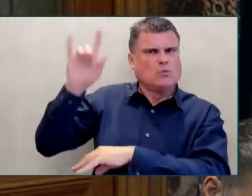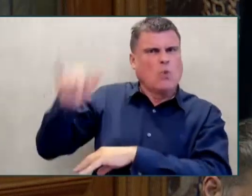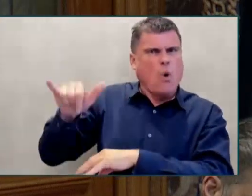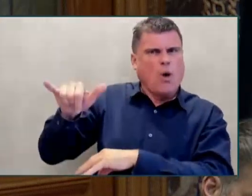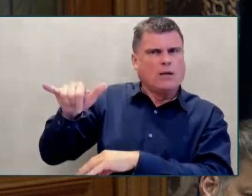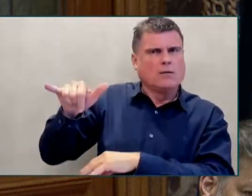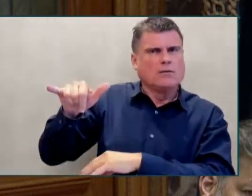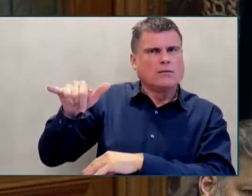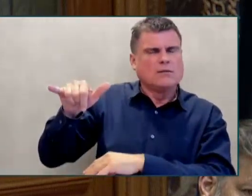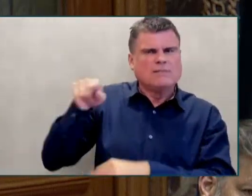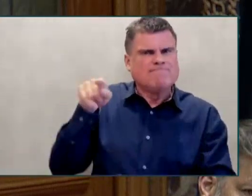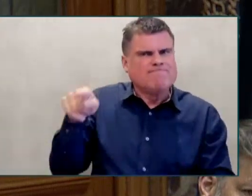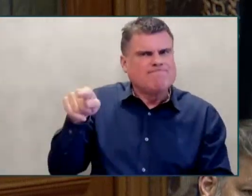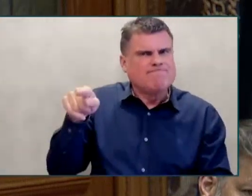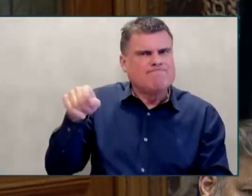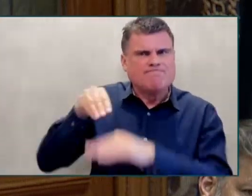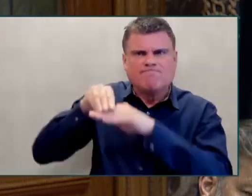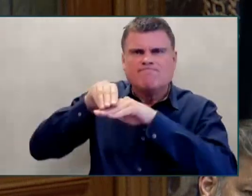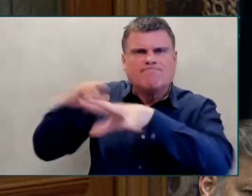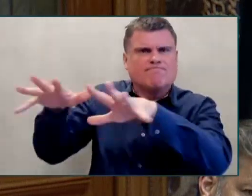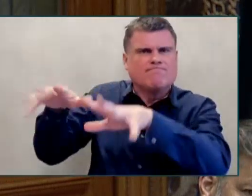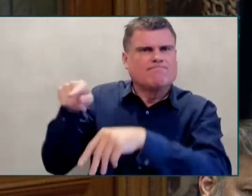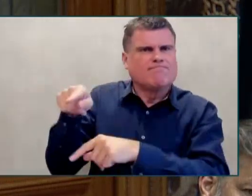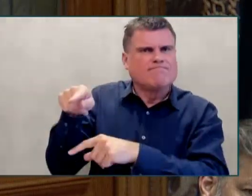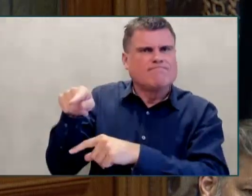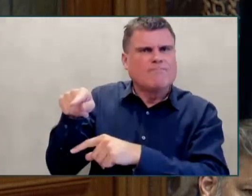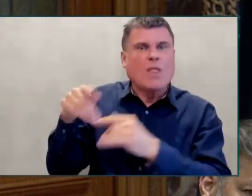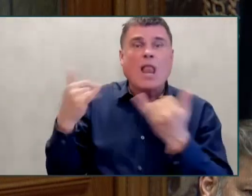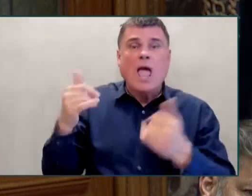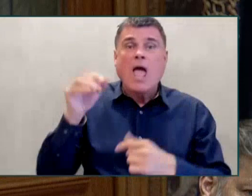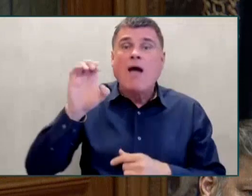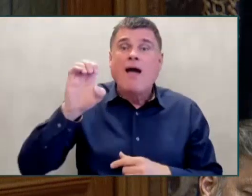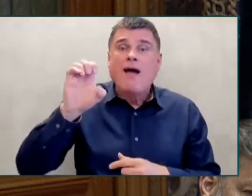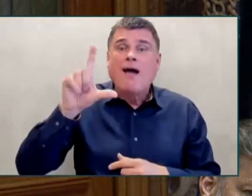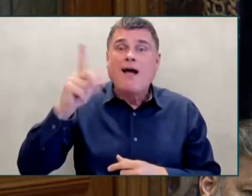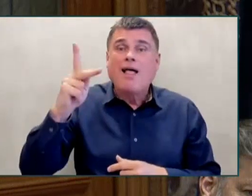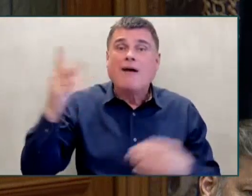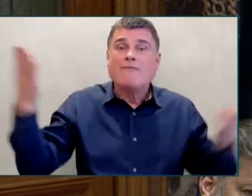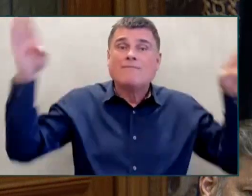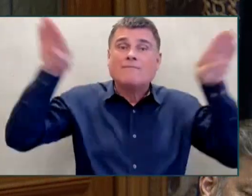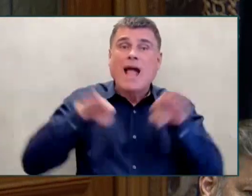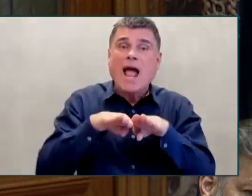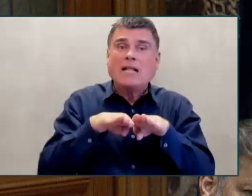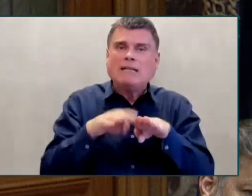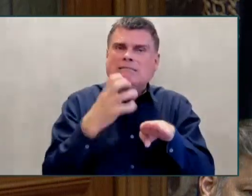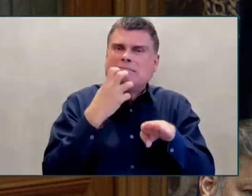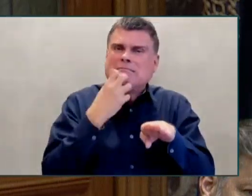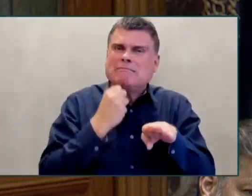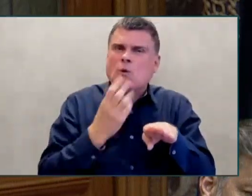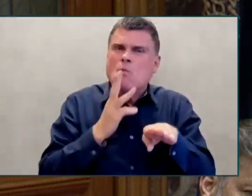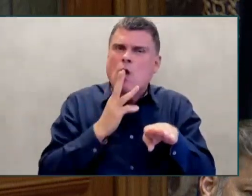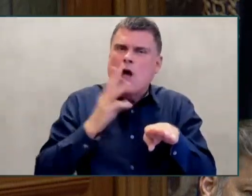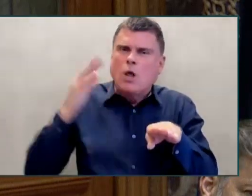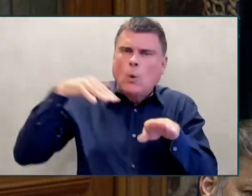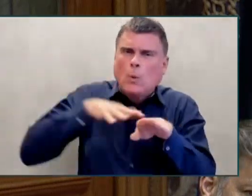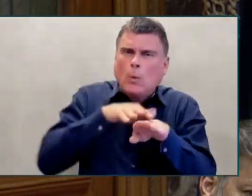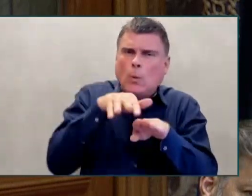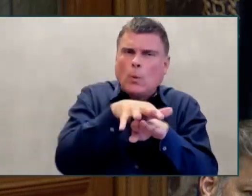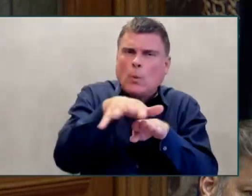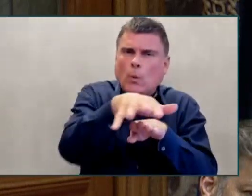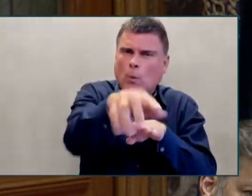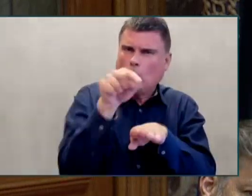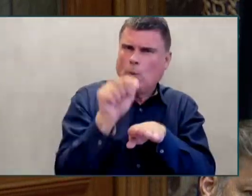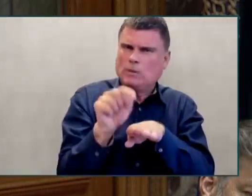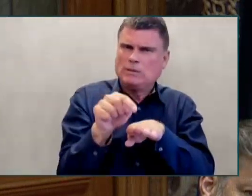Valley. In my own community, a landowner quarried his property for 10 years without a mining permit. It